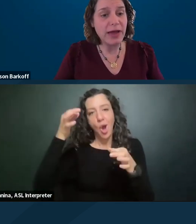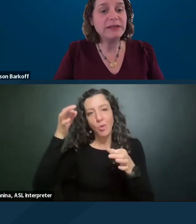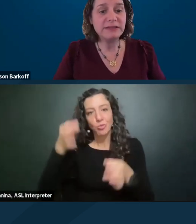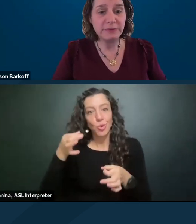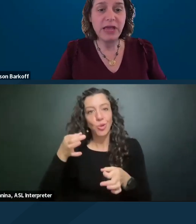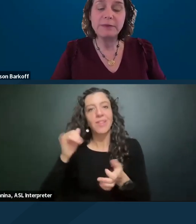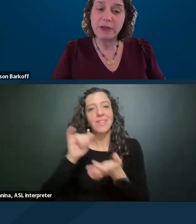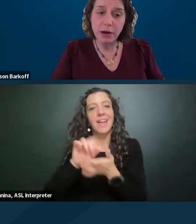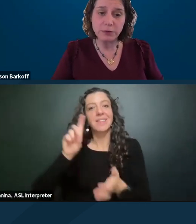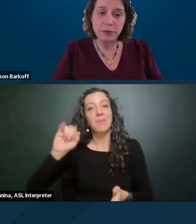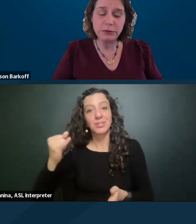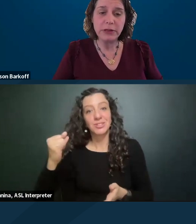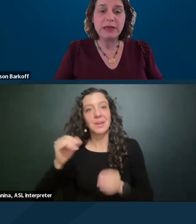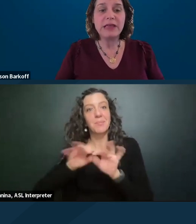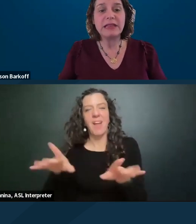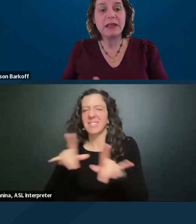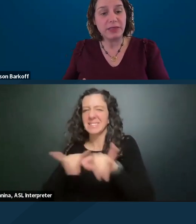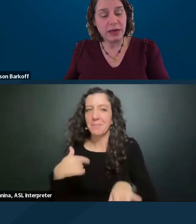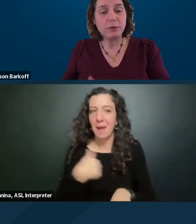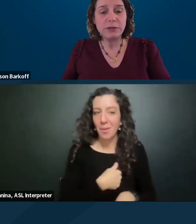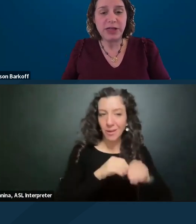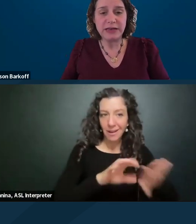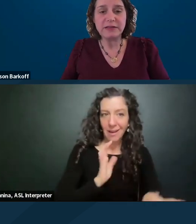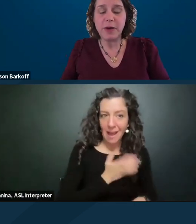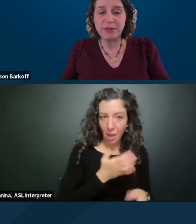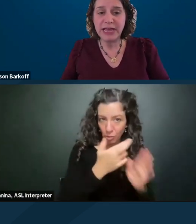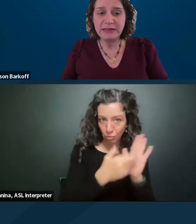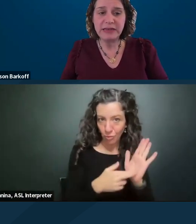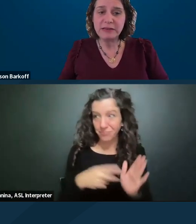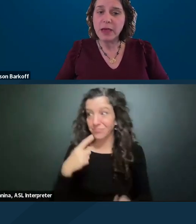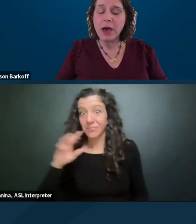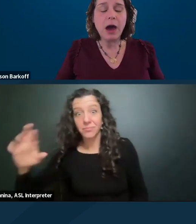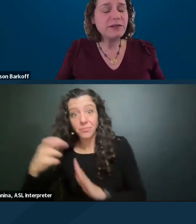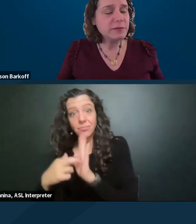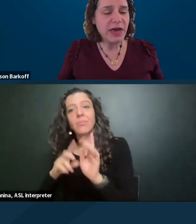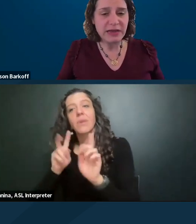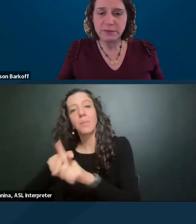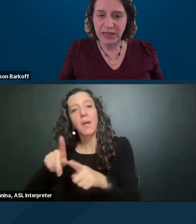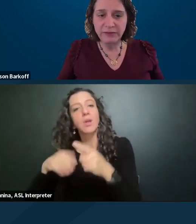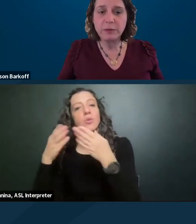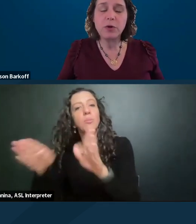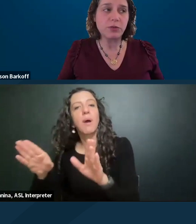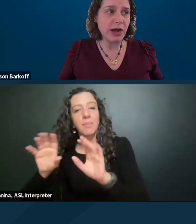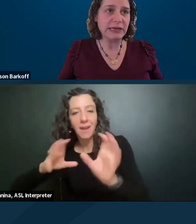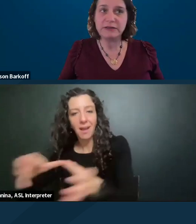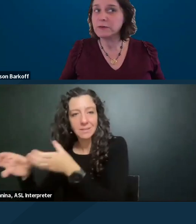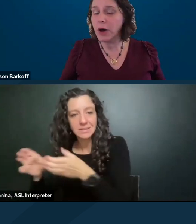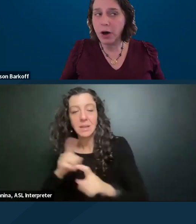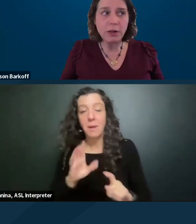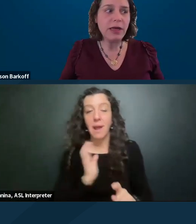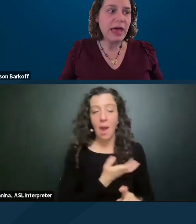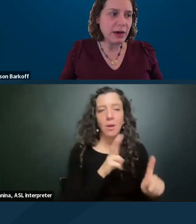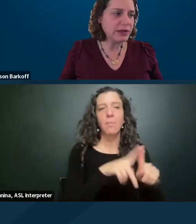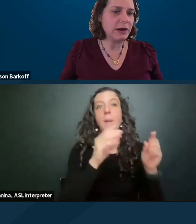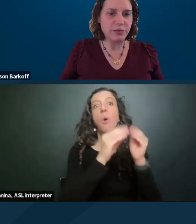out around the same time as our rule, that their rule applies to public entities. Ours applies even more broadly